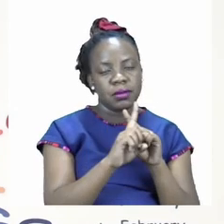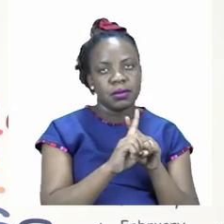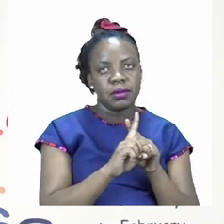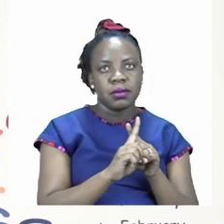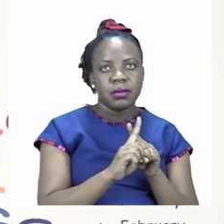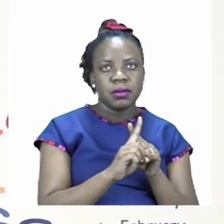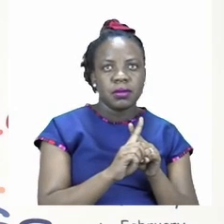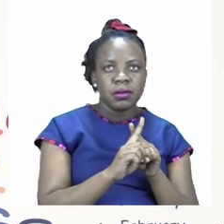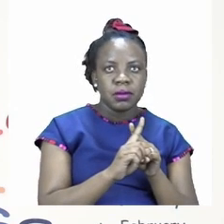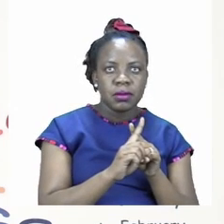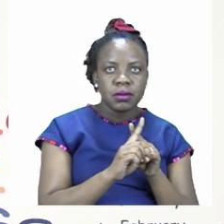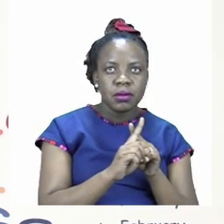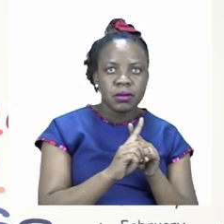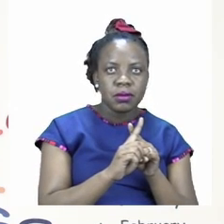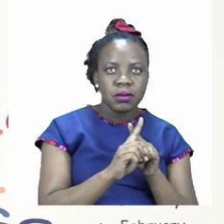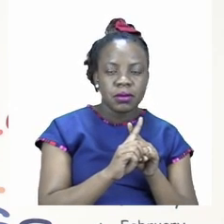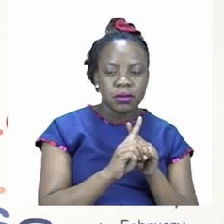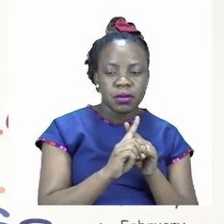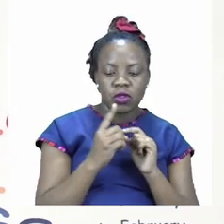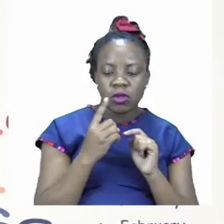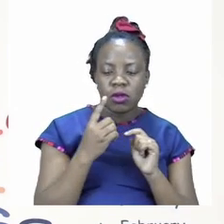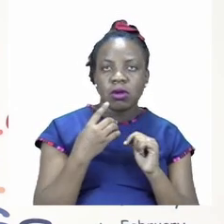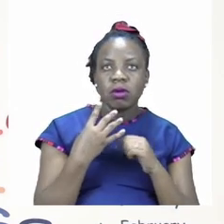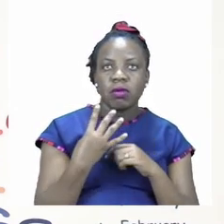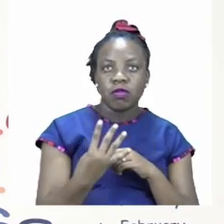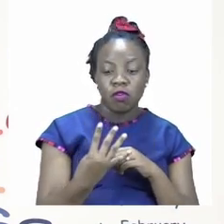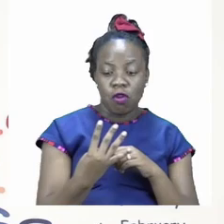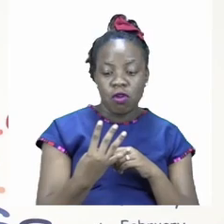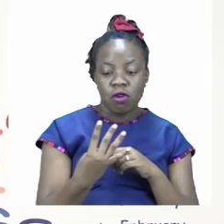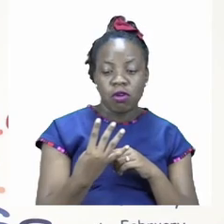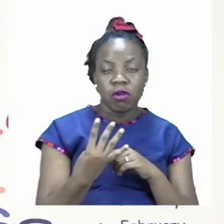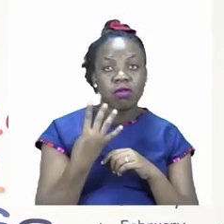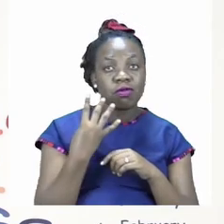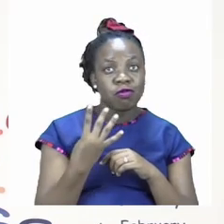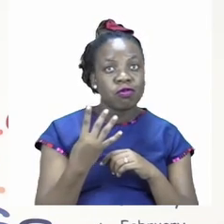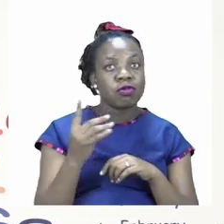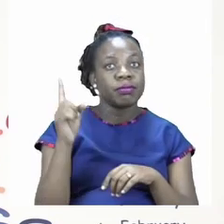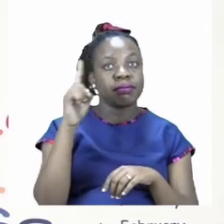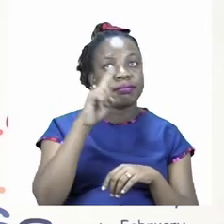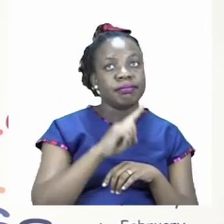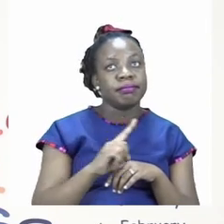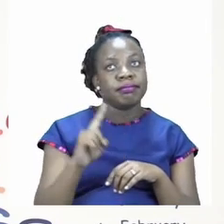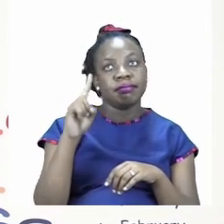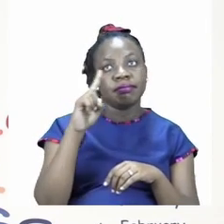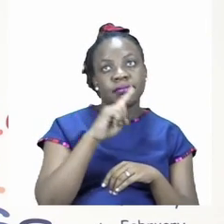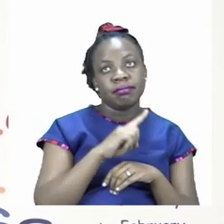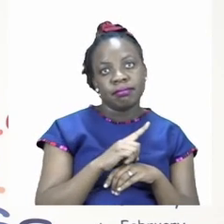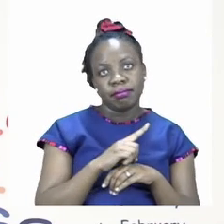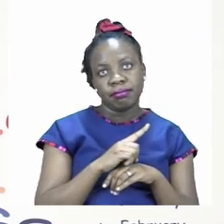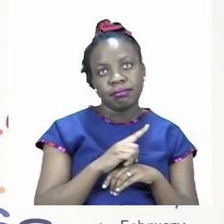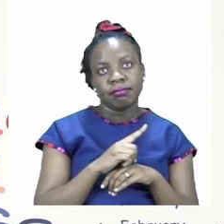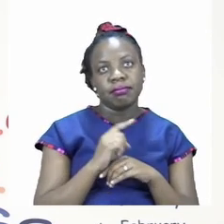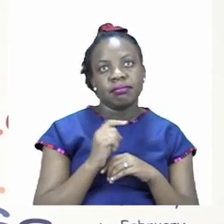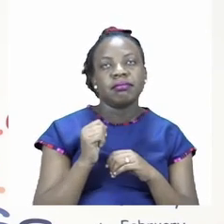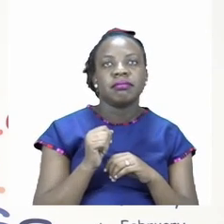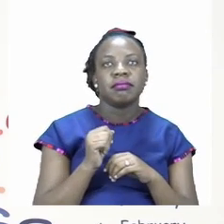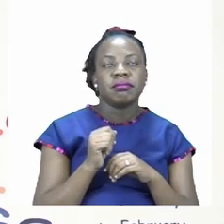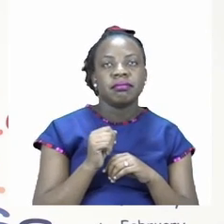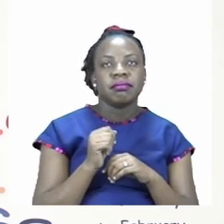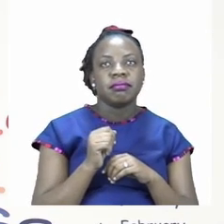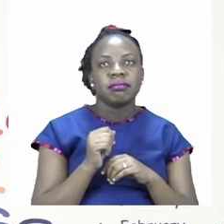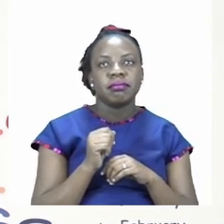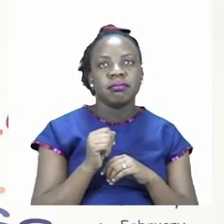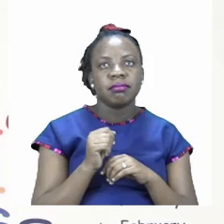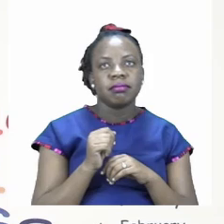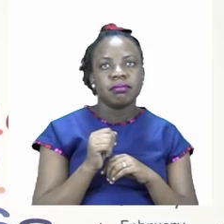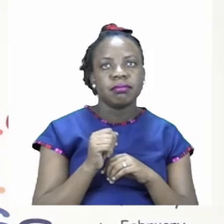times 4 for the 4 days that we were given. That is our sum. So let's start